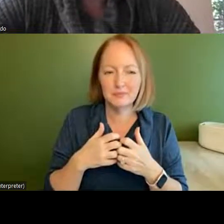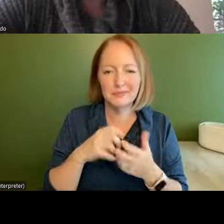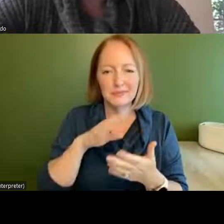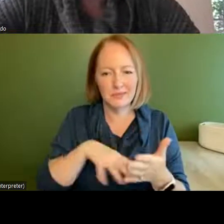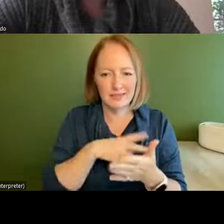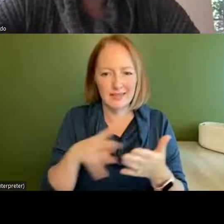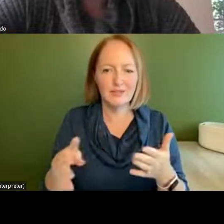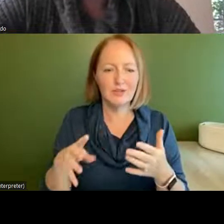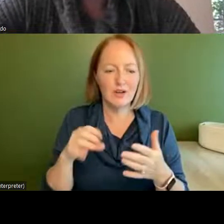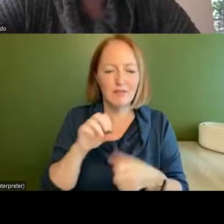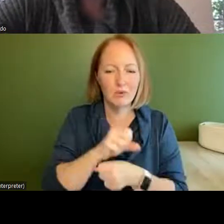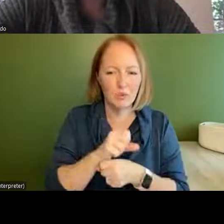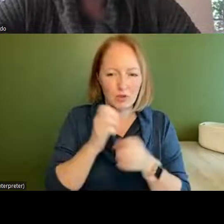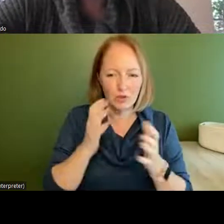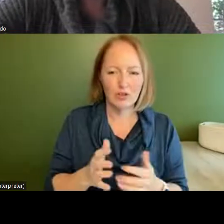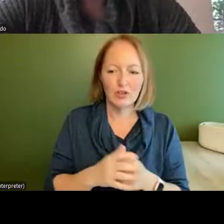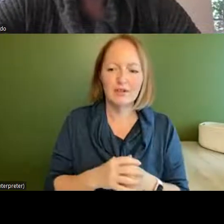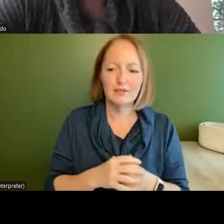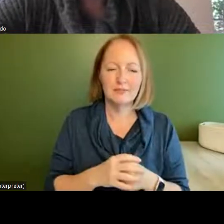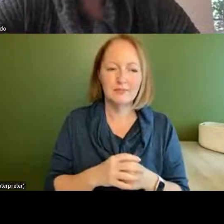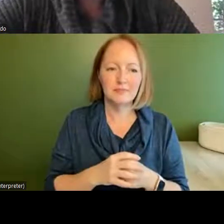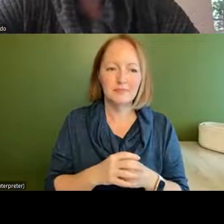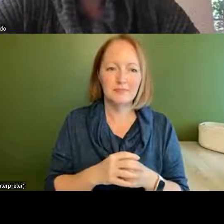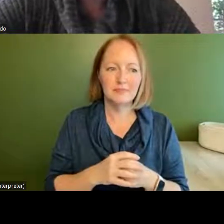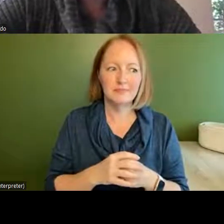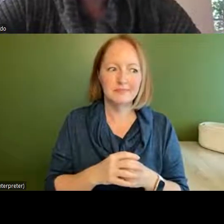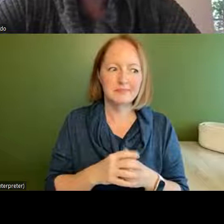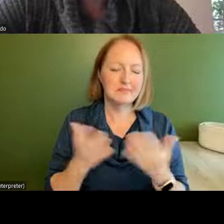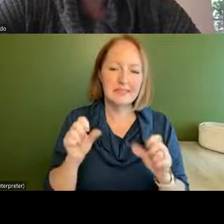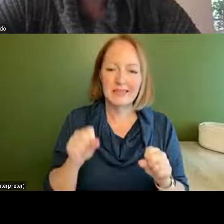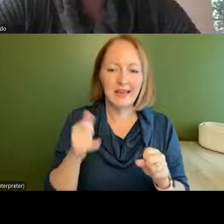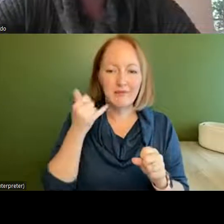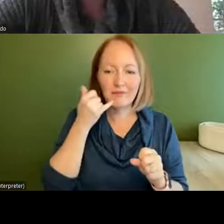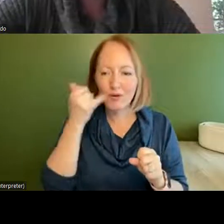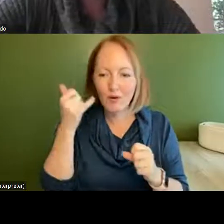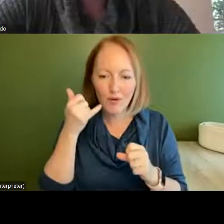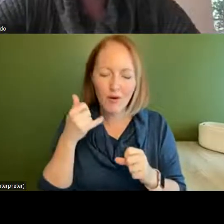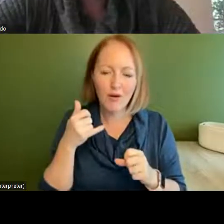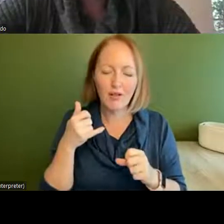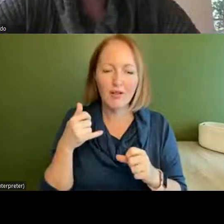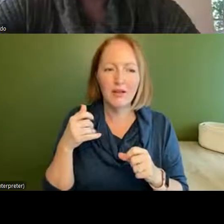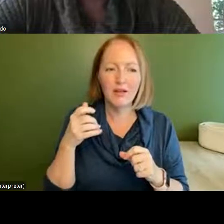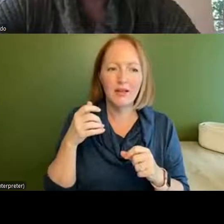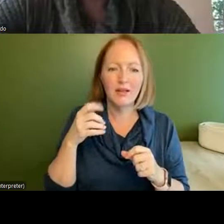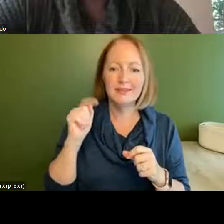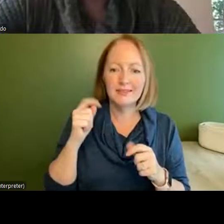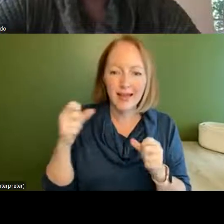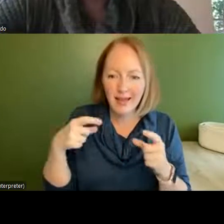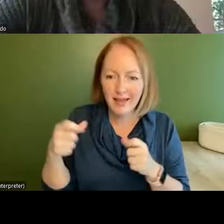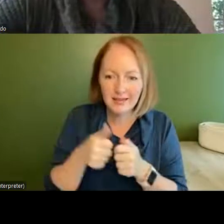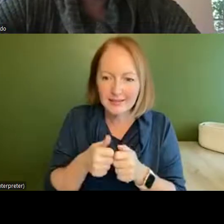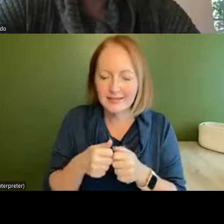schedule of the worker, and it's through, you know, it could be through phone calls, it could be through text